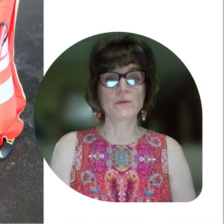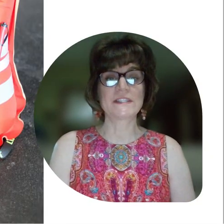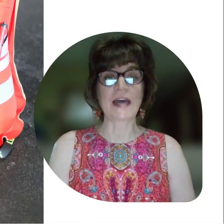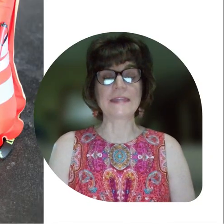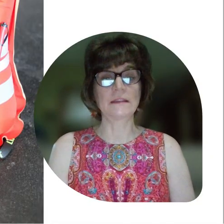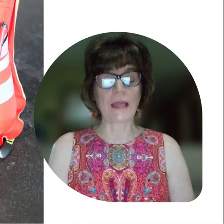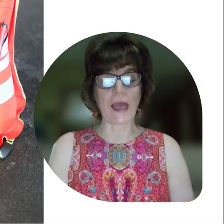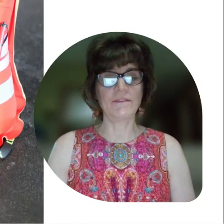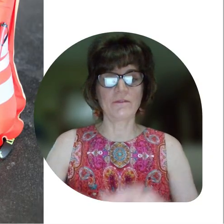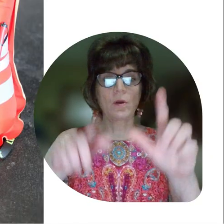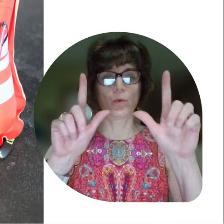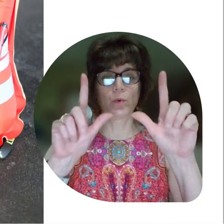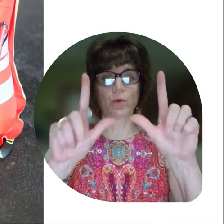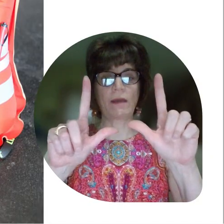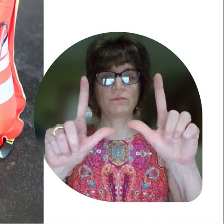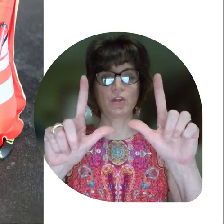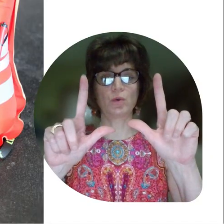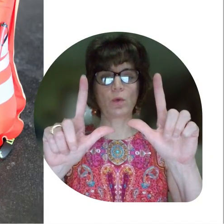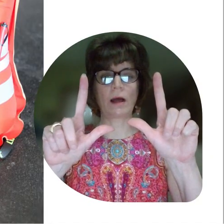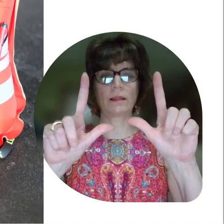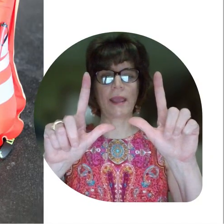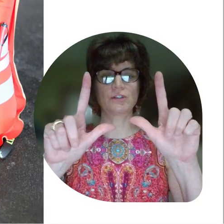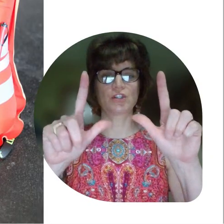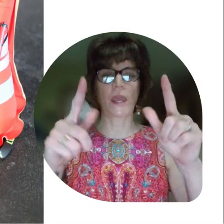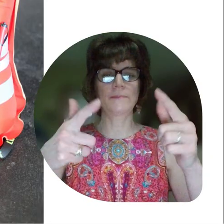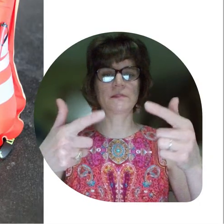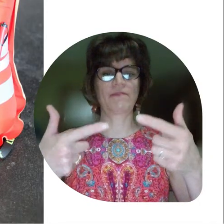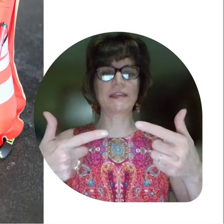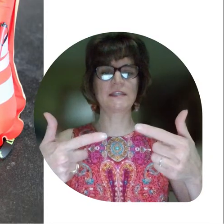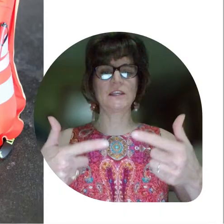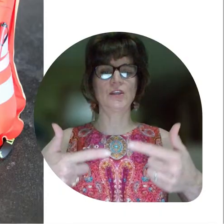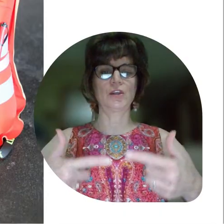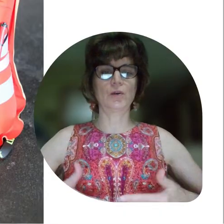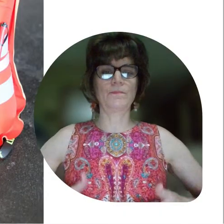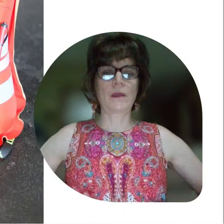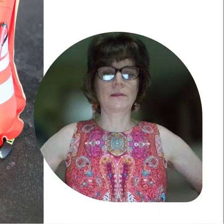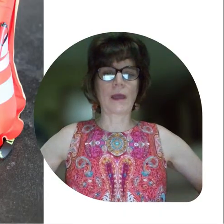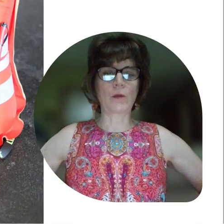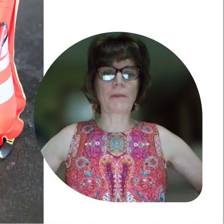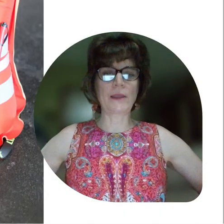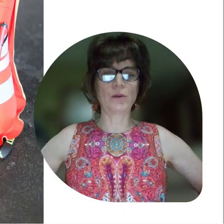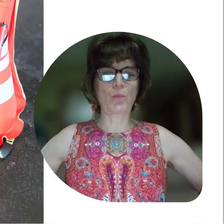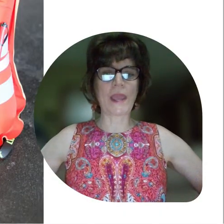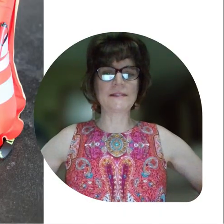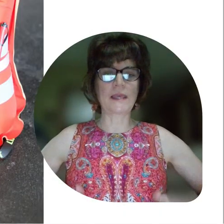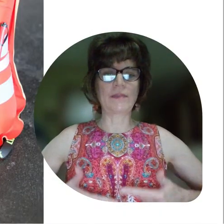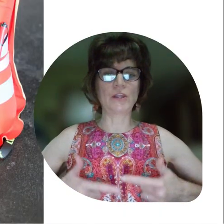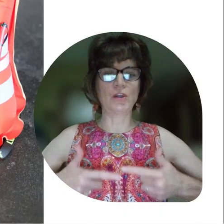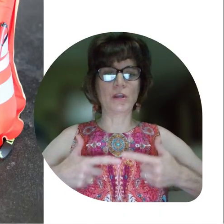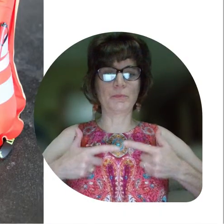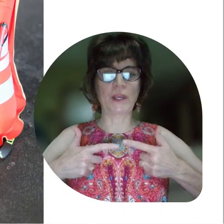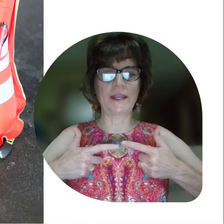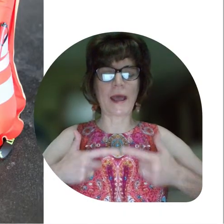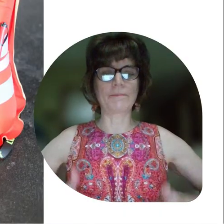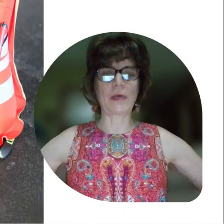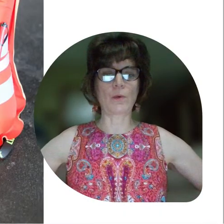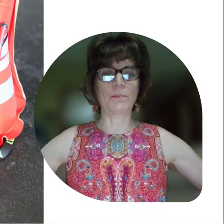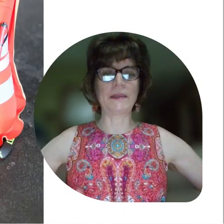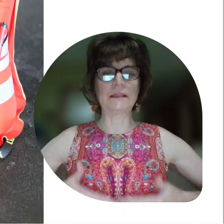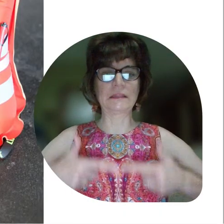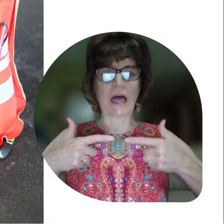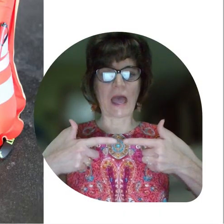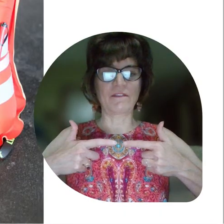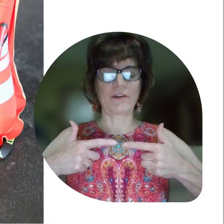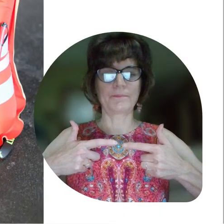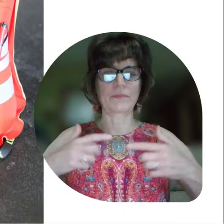And then we would sign life. We would have two L handshapes facing you down by your waist, and then you're going to bring it up. That would